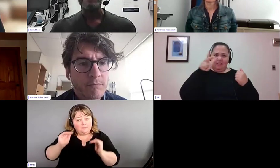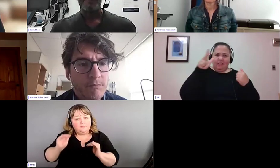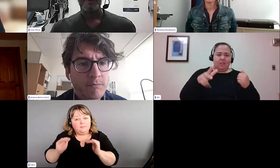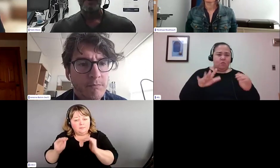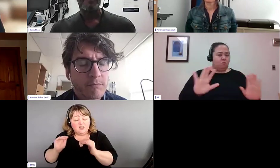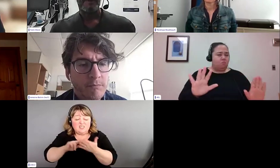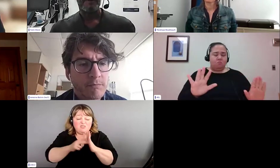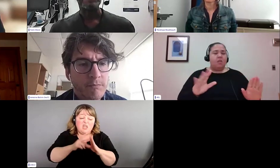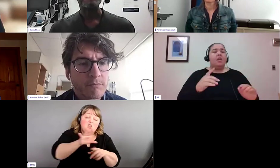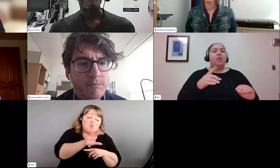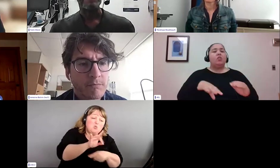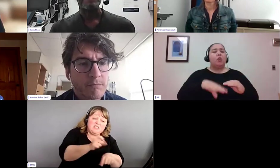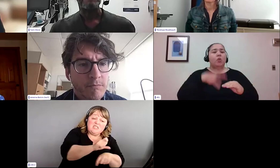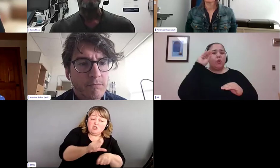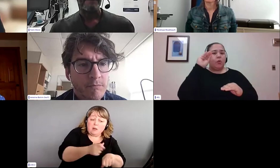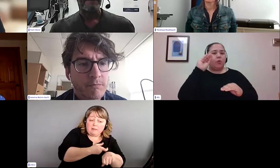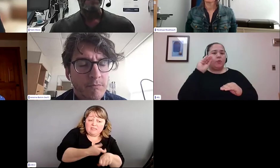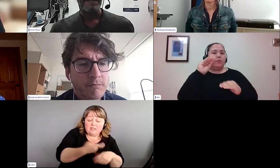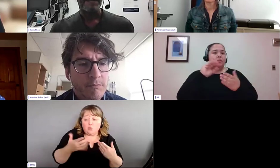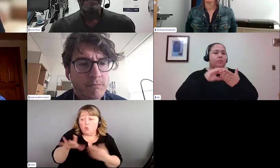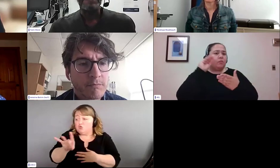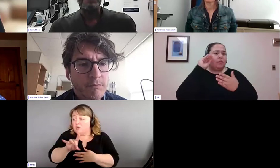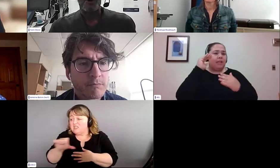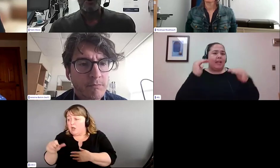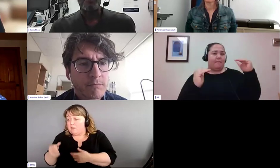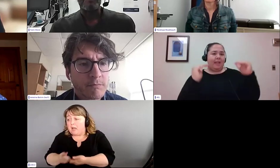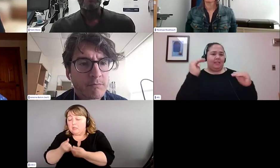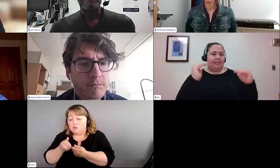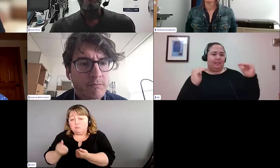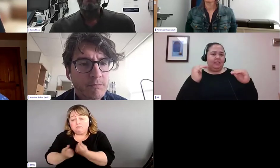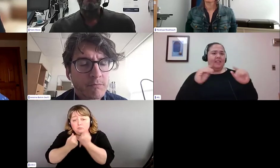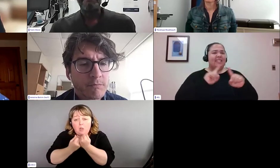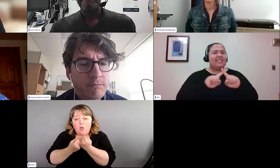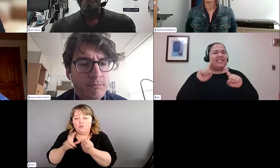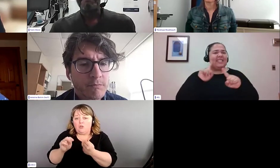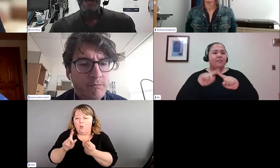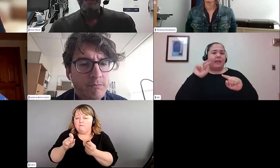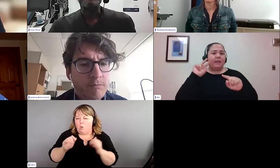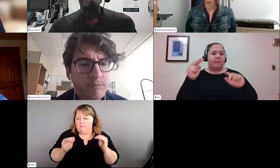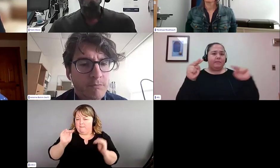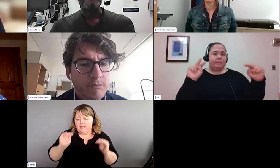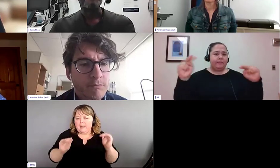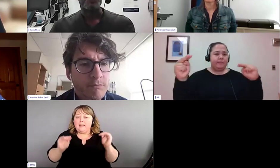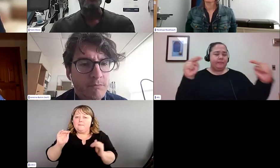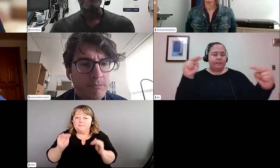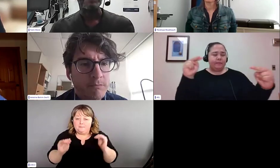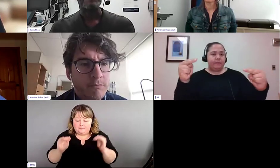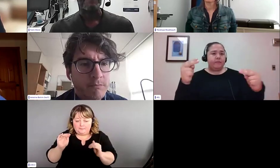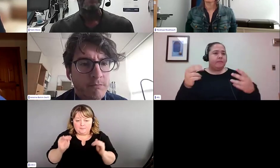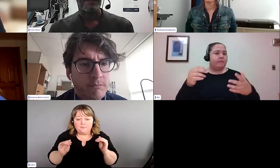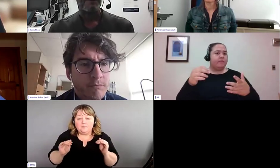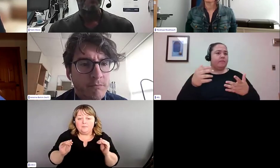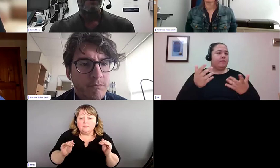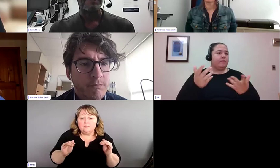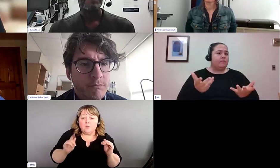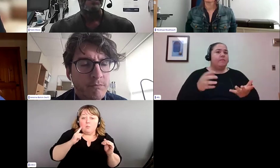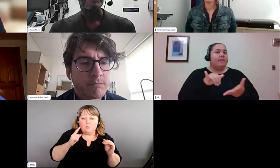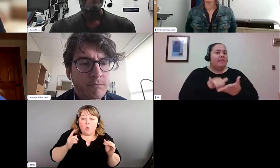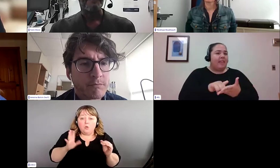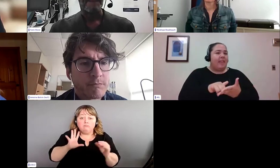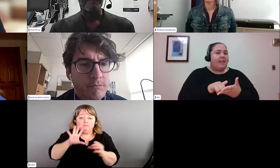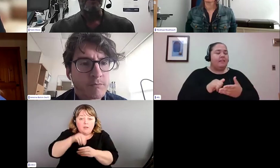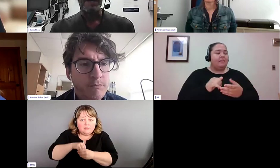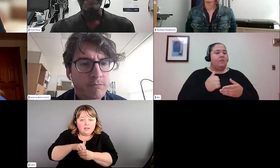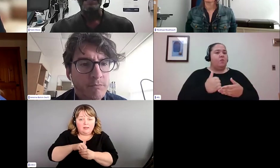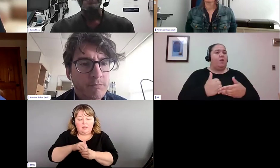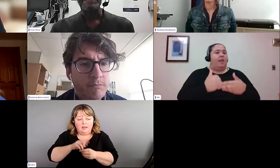find the balance between the multiple perspectives which are active